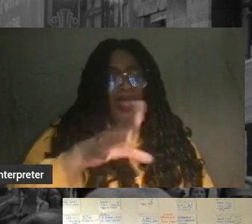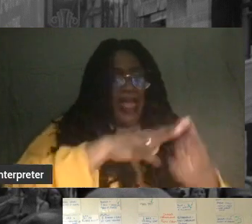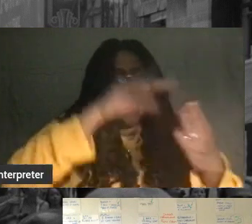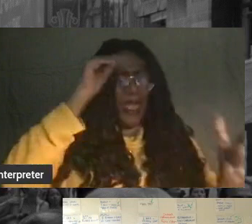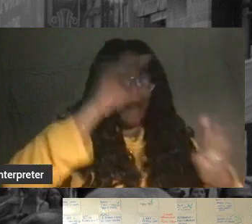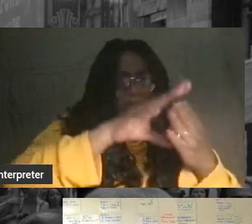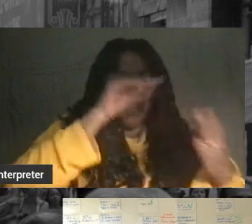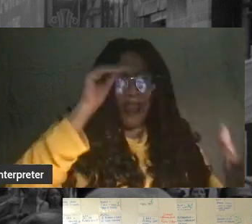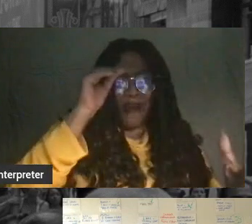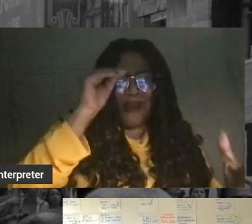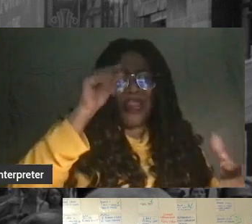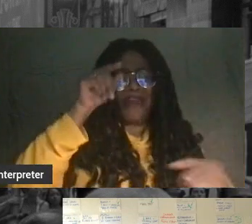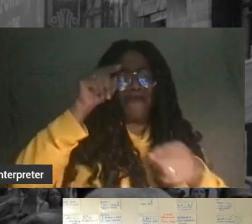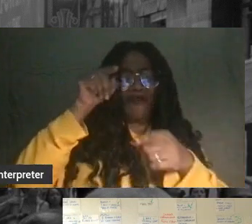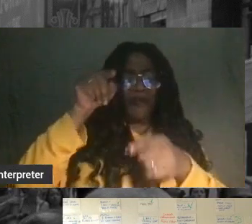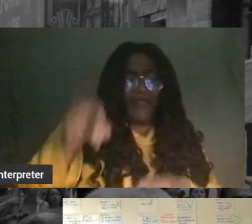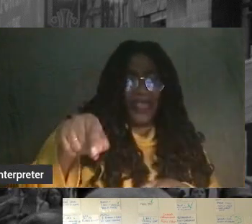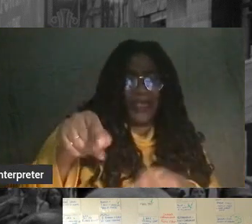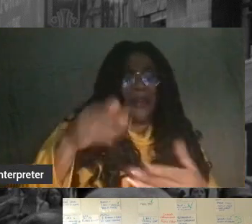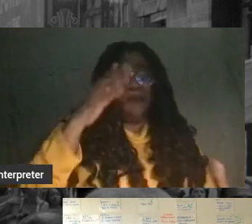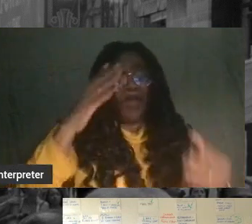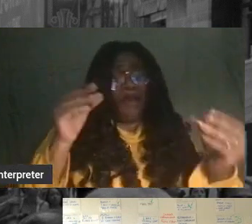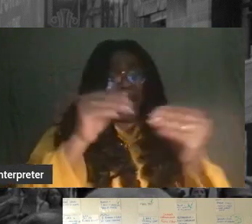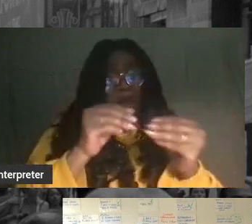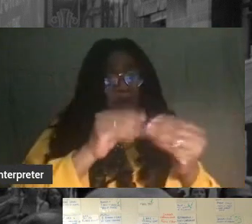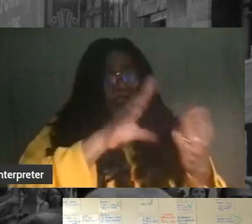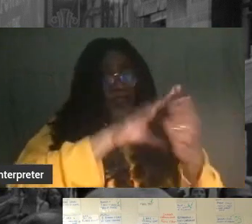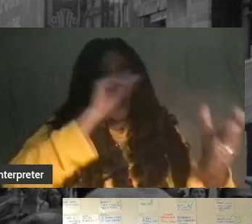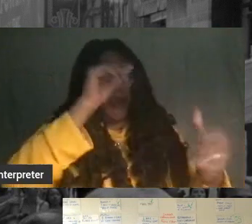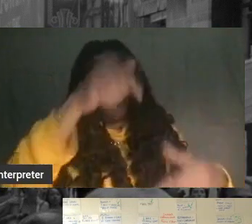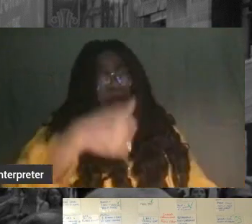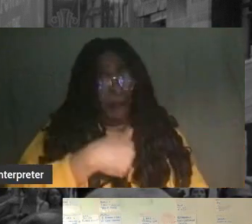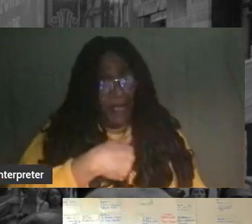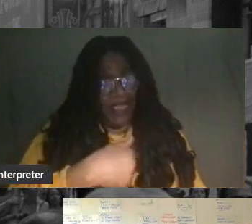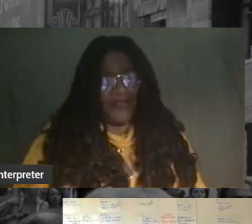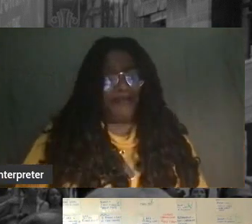for the most part than they're probably learning from me at this point.